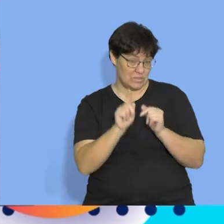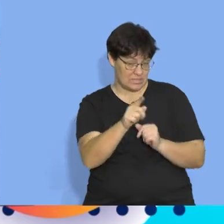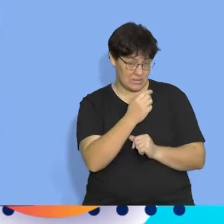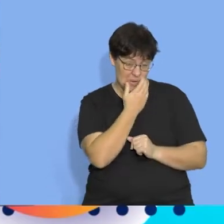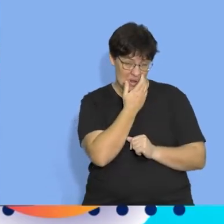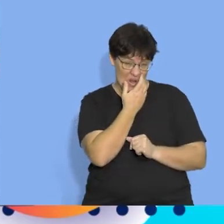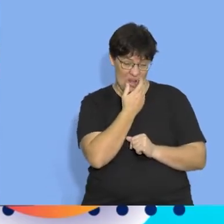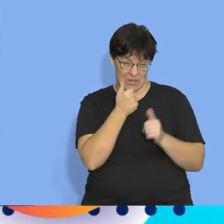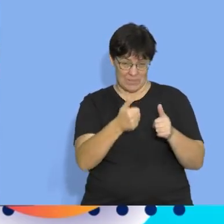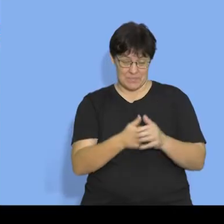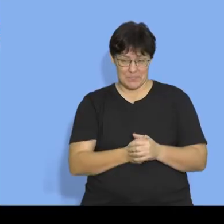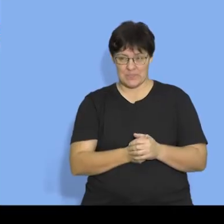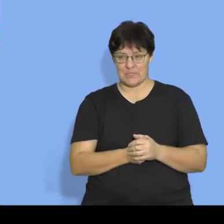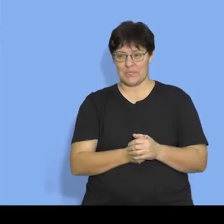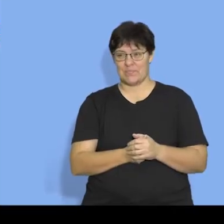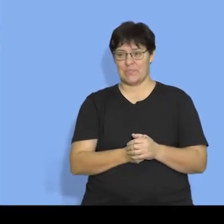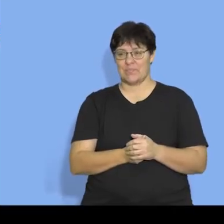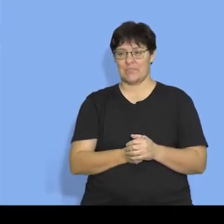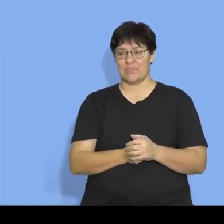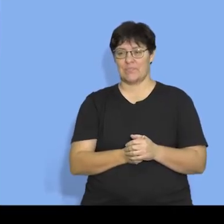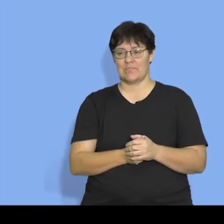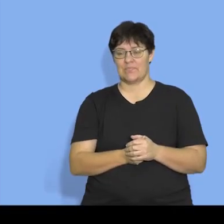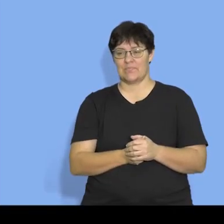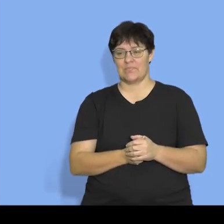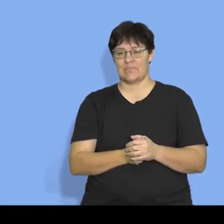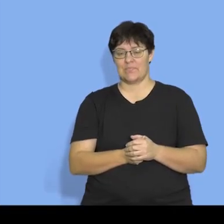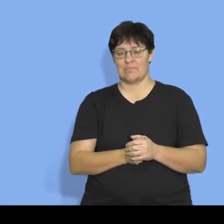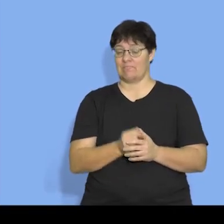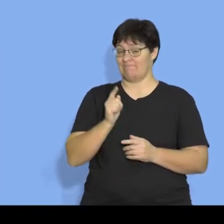okay? We good? Good. So,